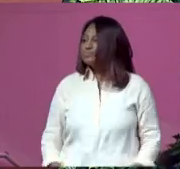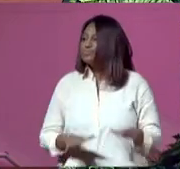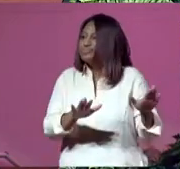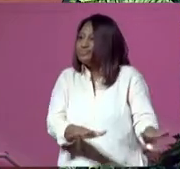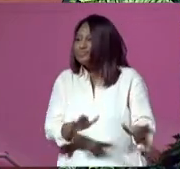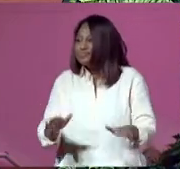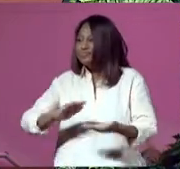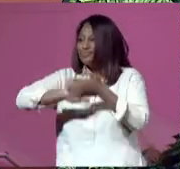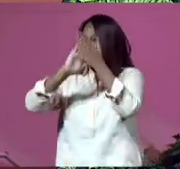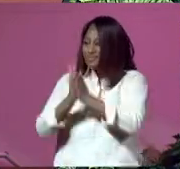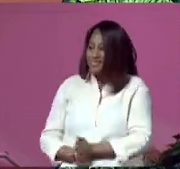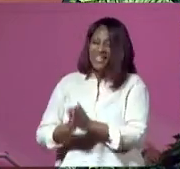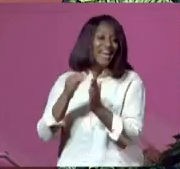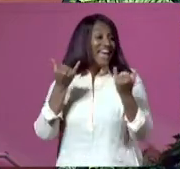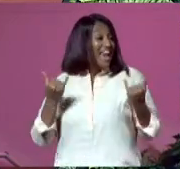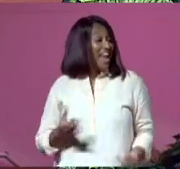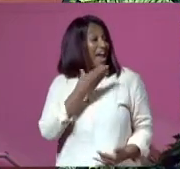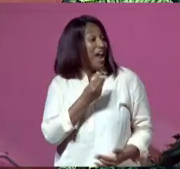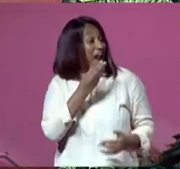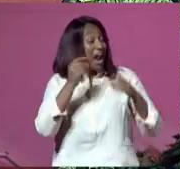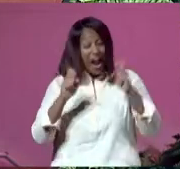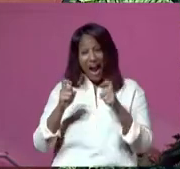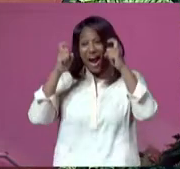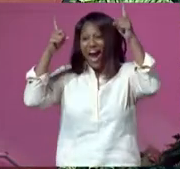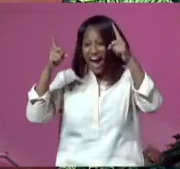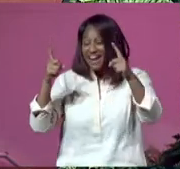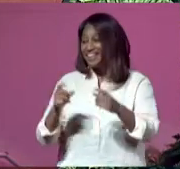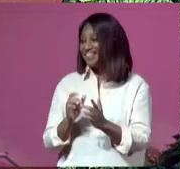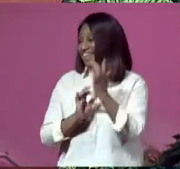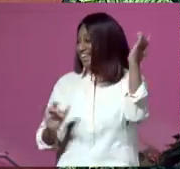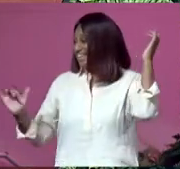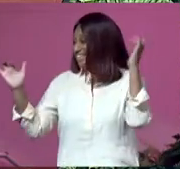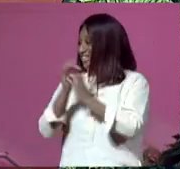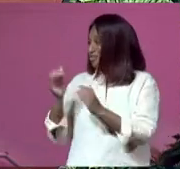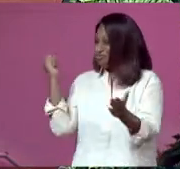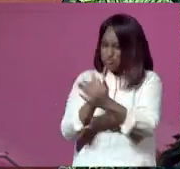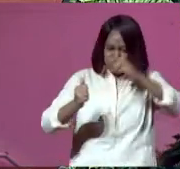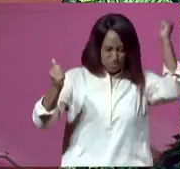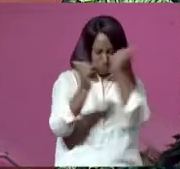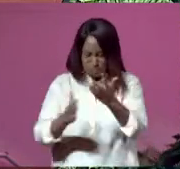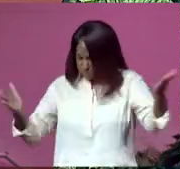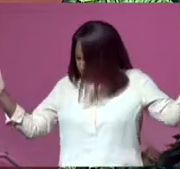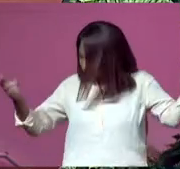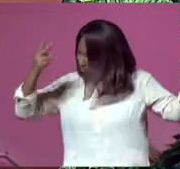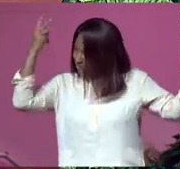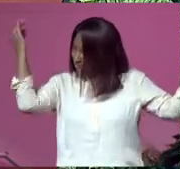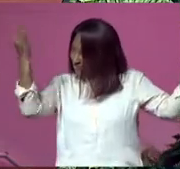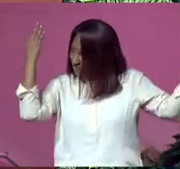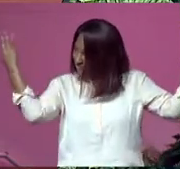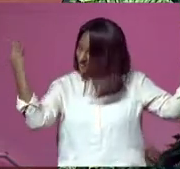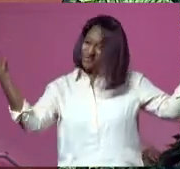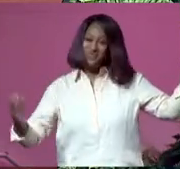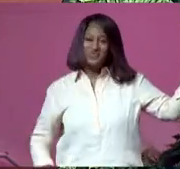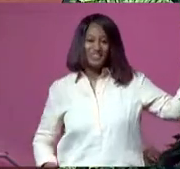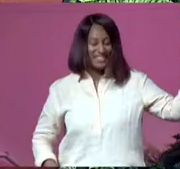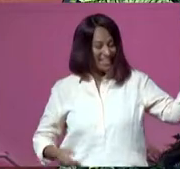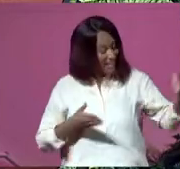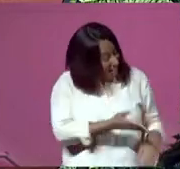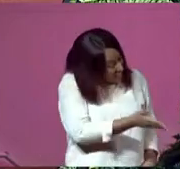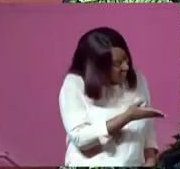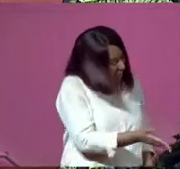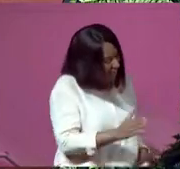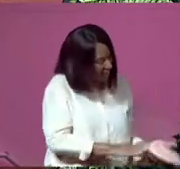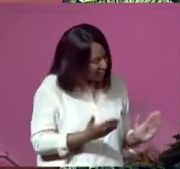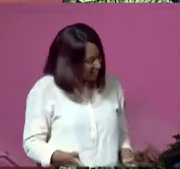The Jews got surprised after they put Jesus on a cross one Friday, that when they went by the tomb on